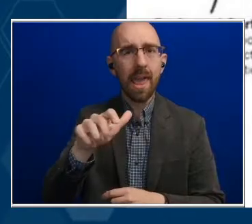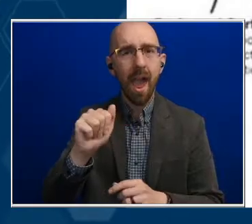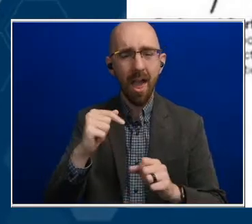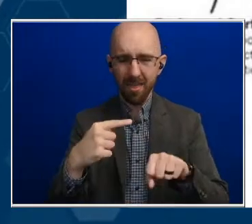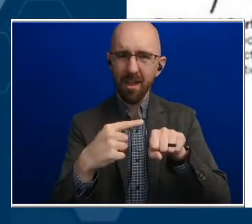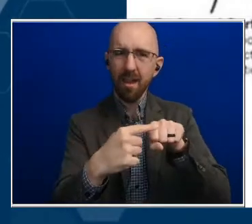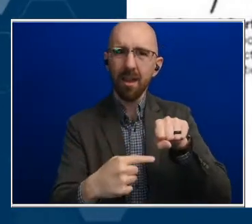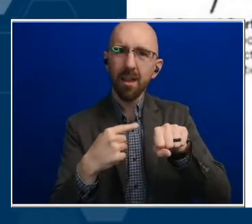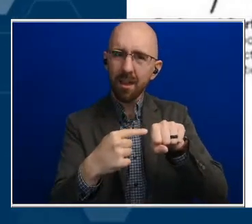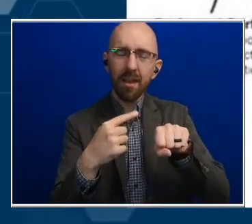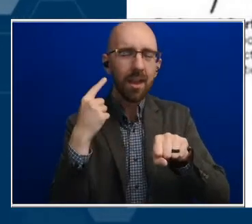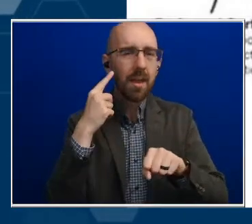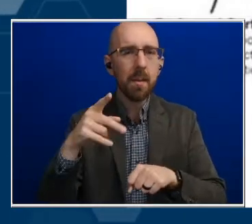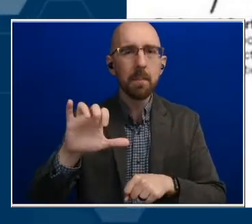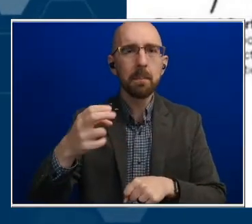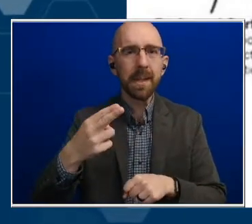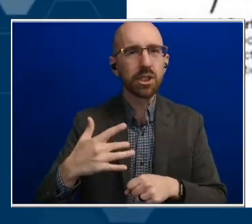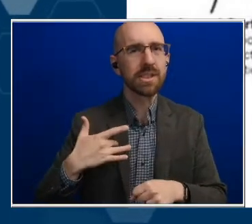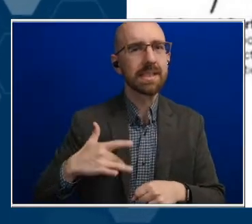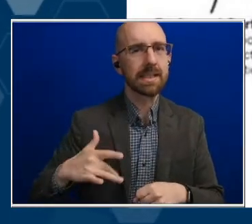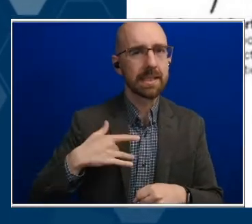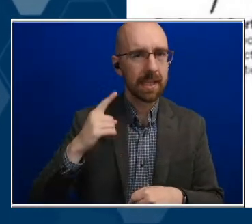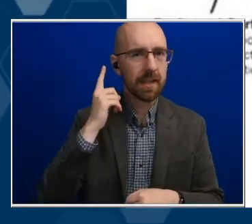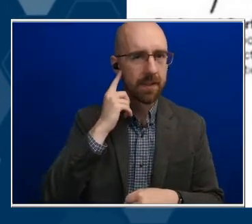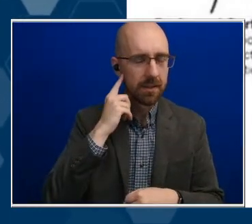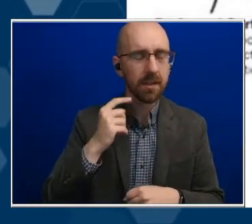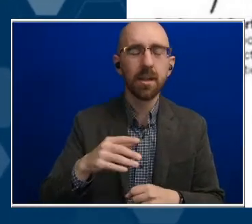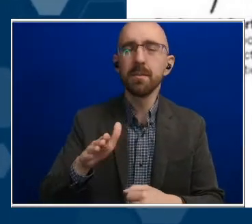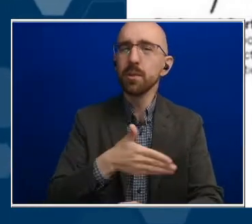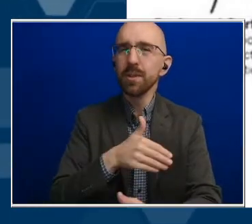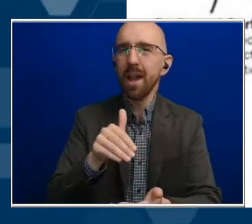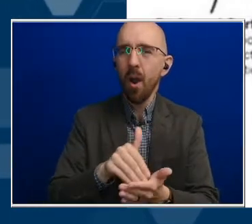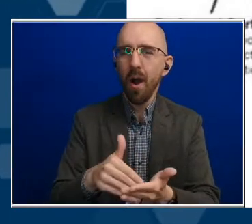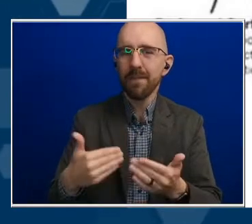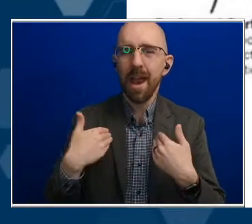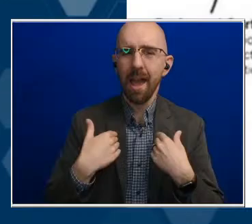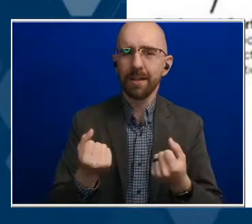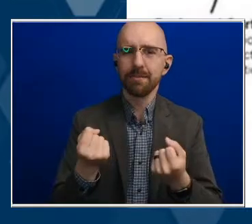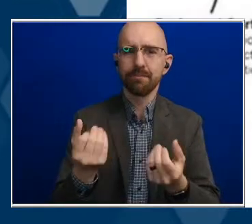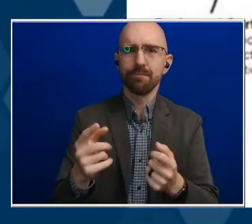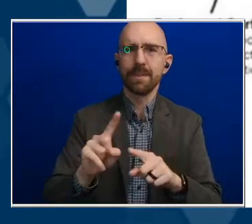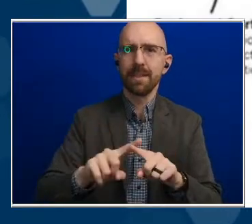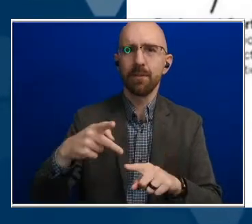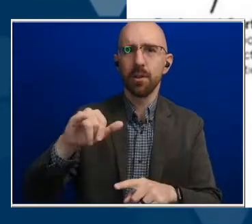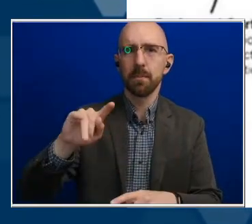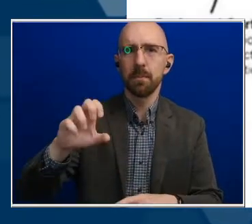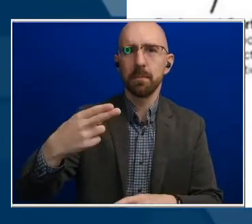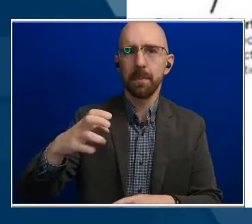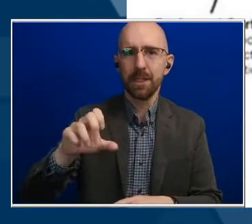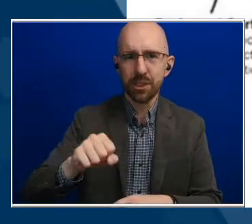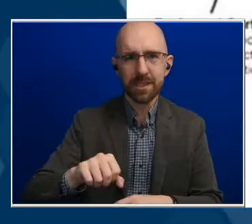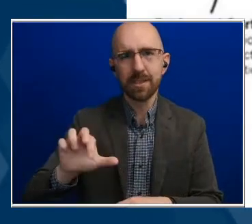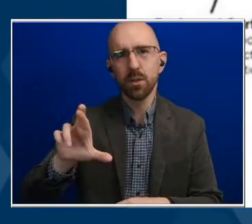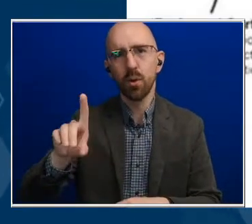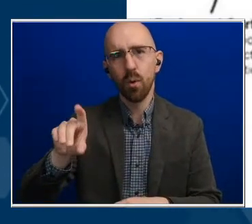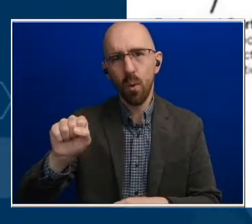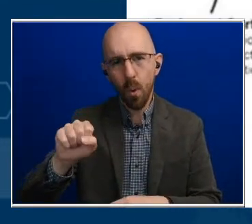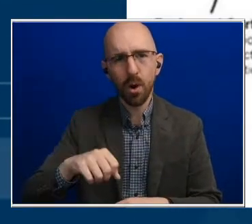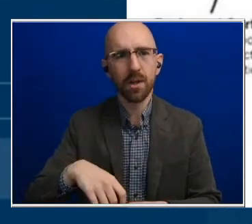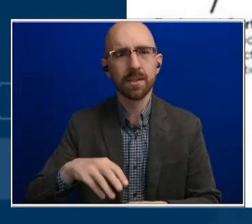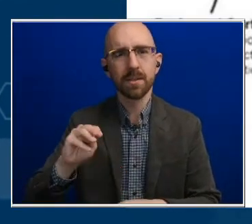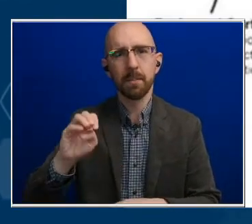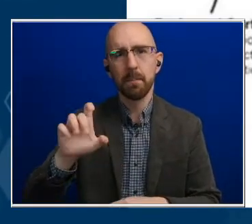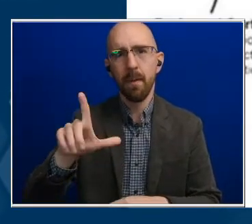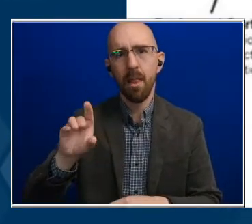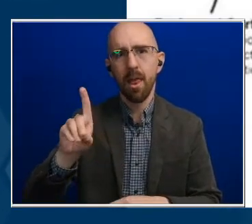sensitive. And music is often made up of lots of different pitches, so chords and different melodic lines.